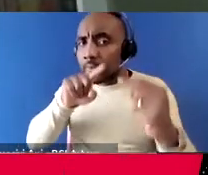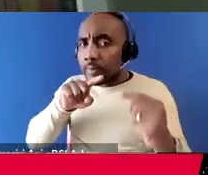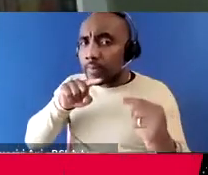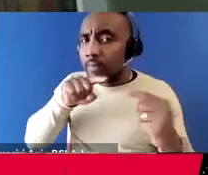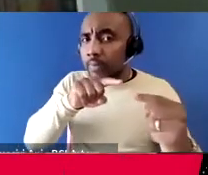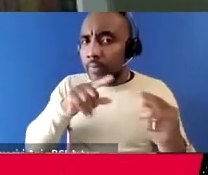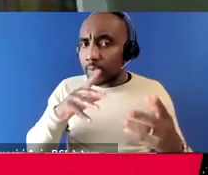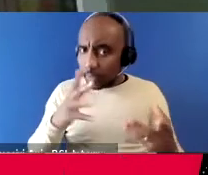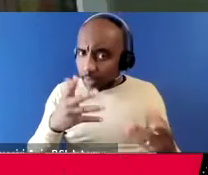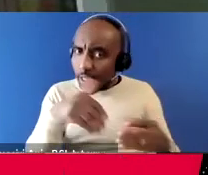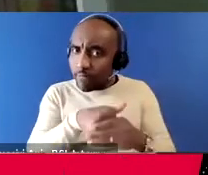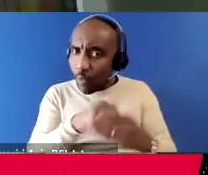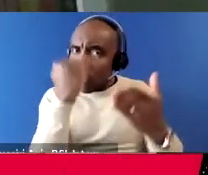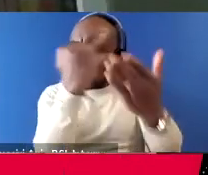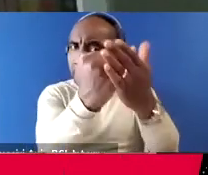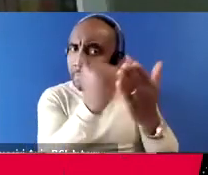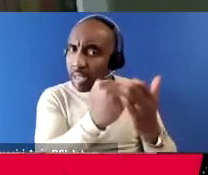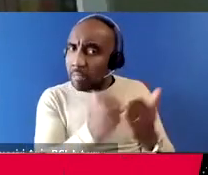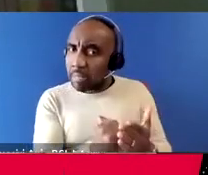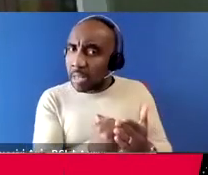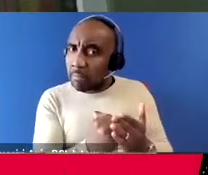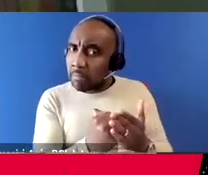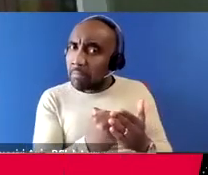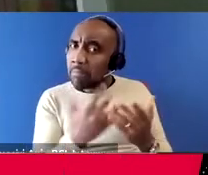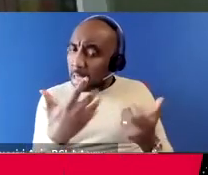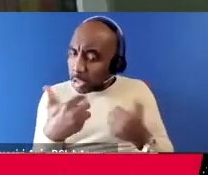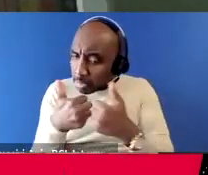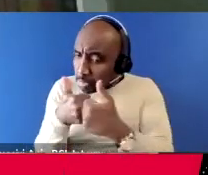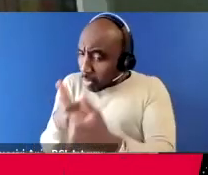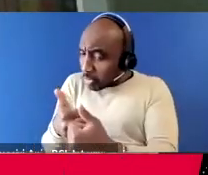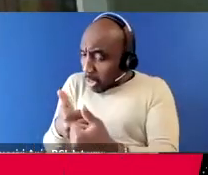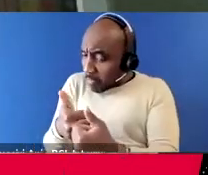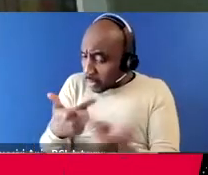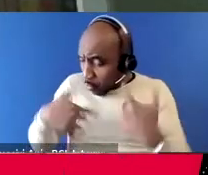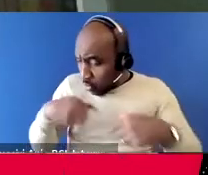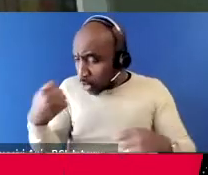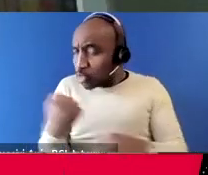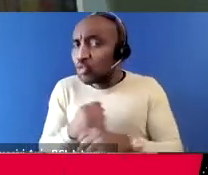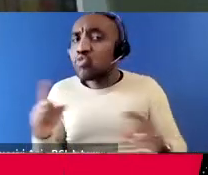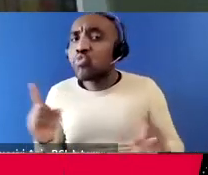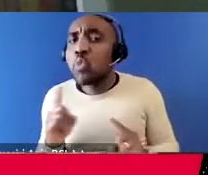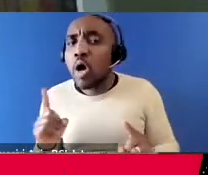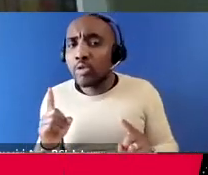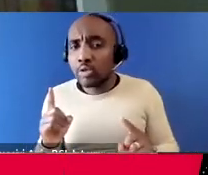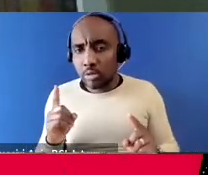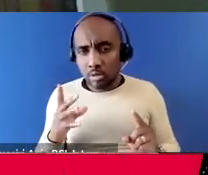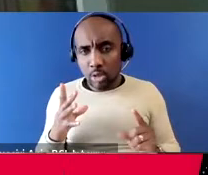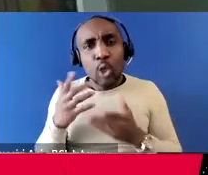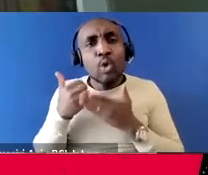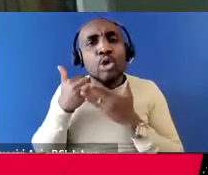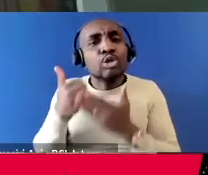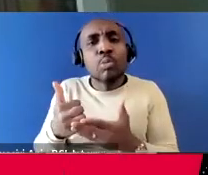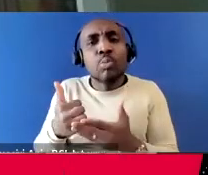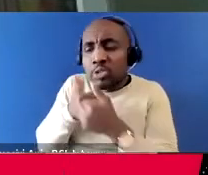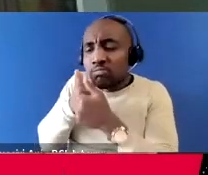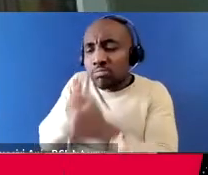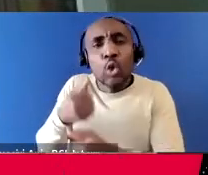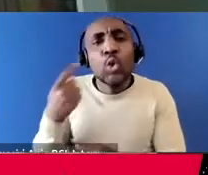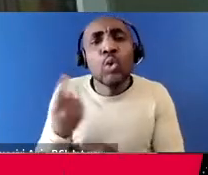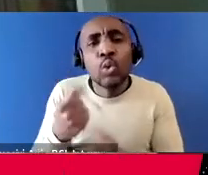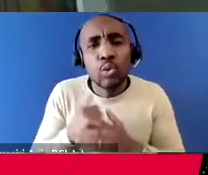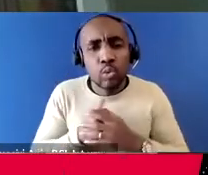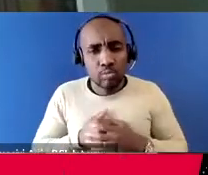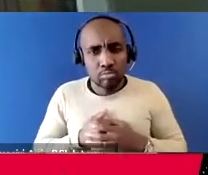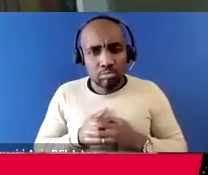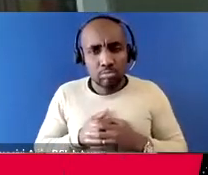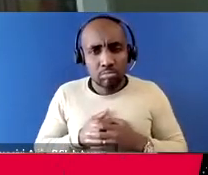bring to life that solidarity. What does that solidarity look like? Who are we standing in solidarity with? And